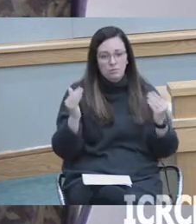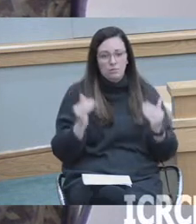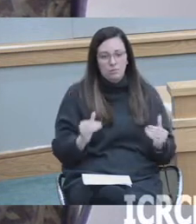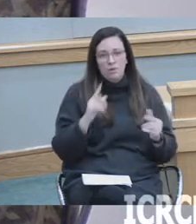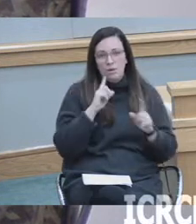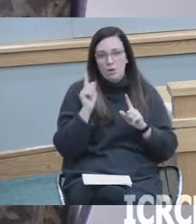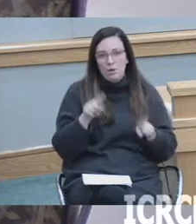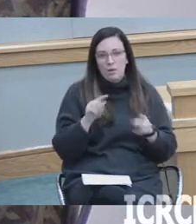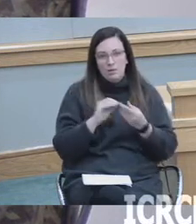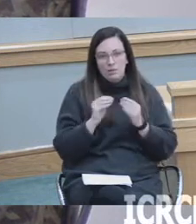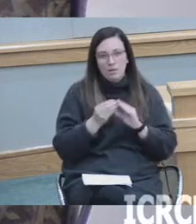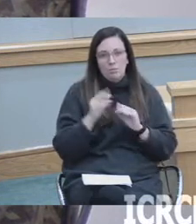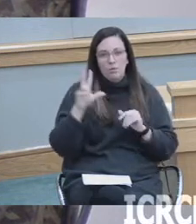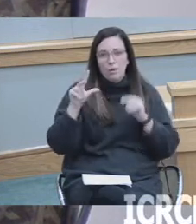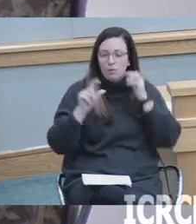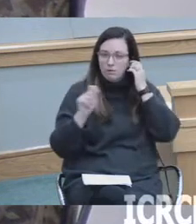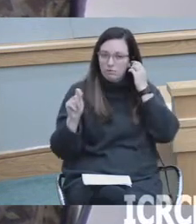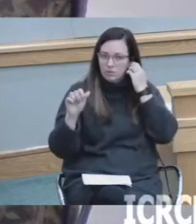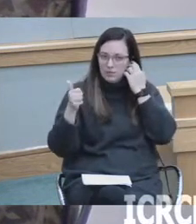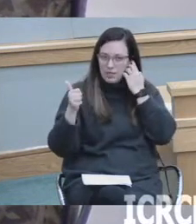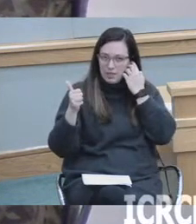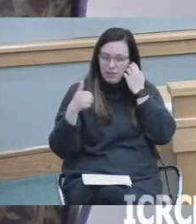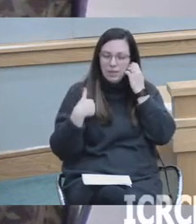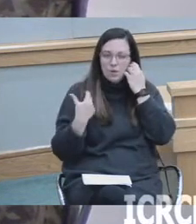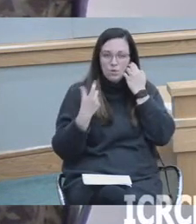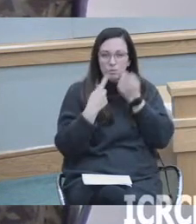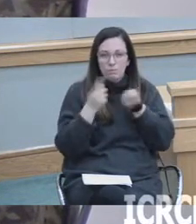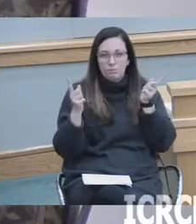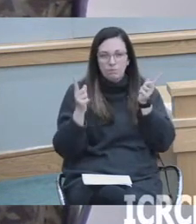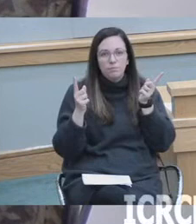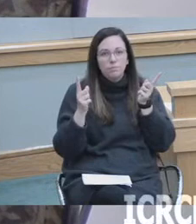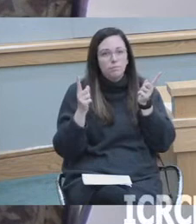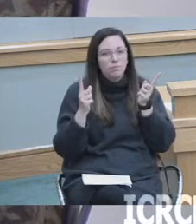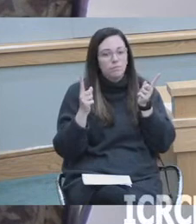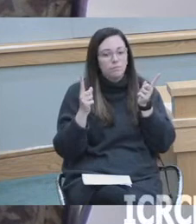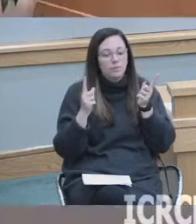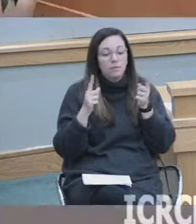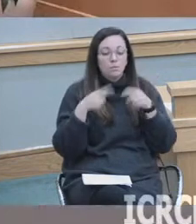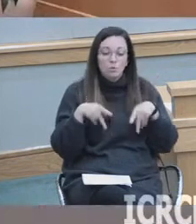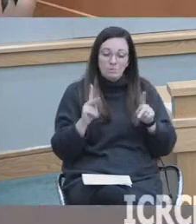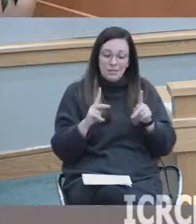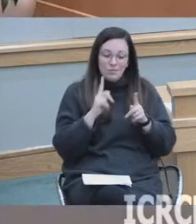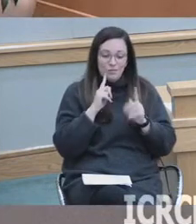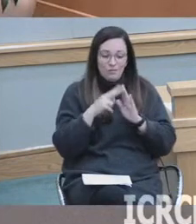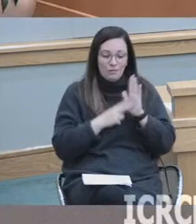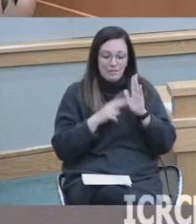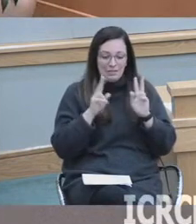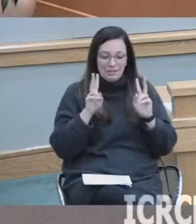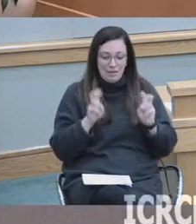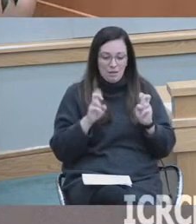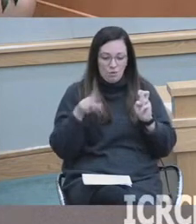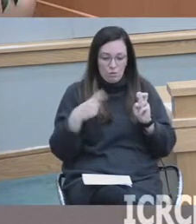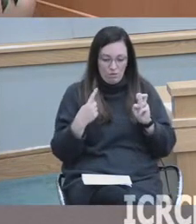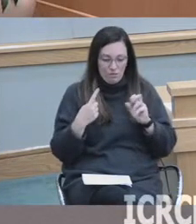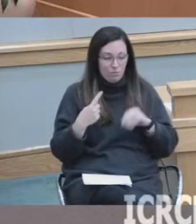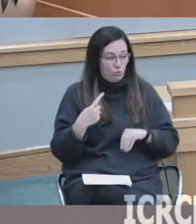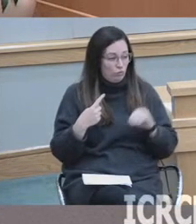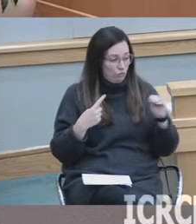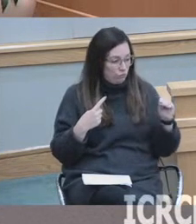ordinance 23-10. I'd like permission to read it by title only. So moved.